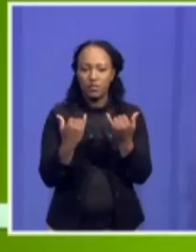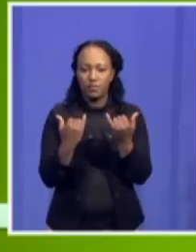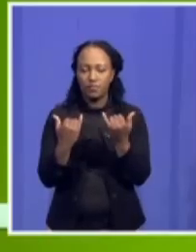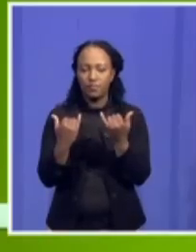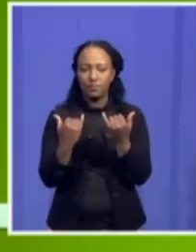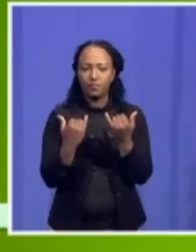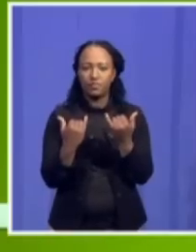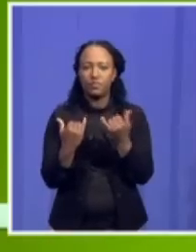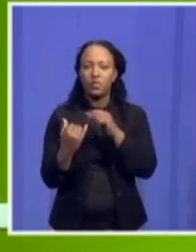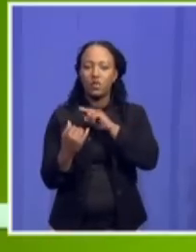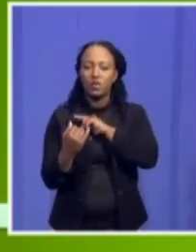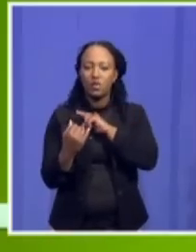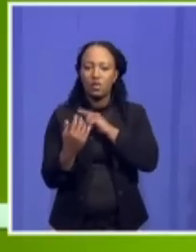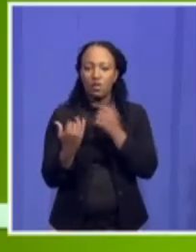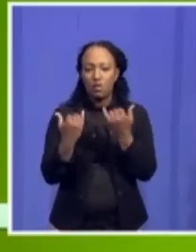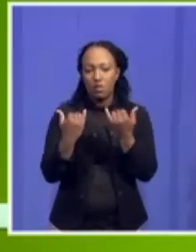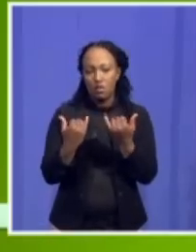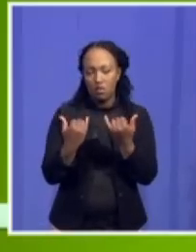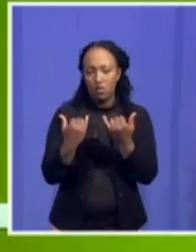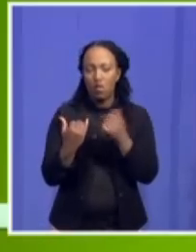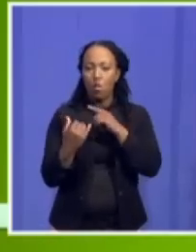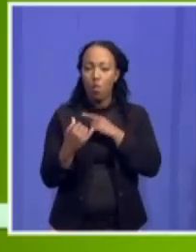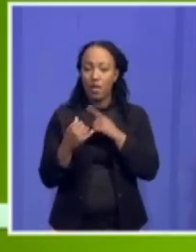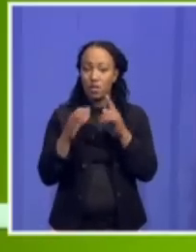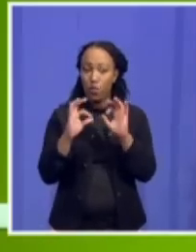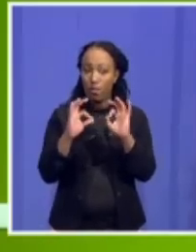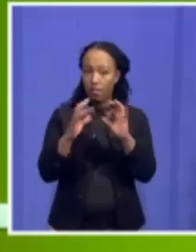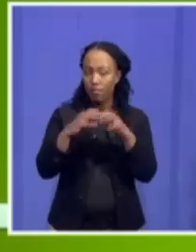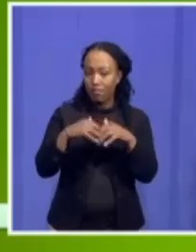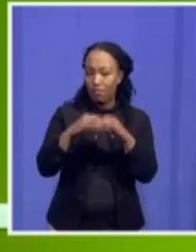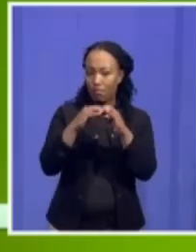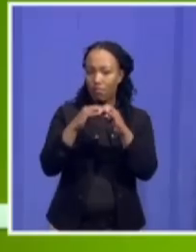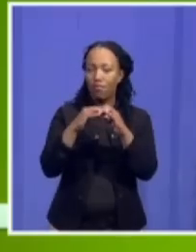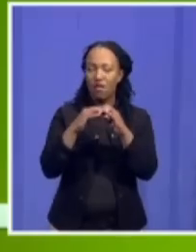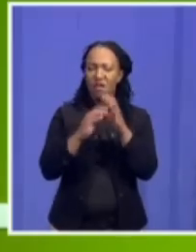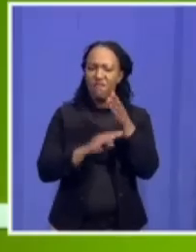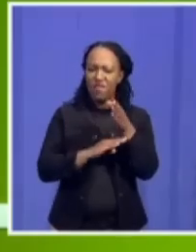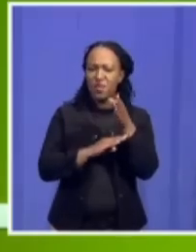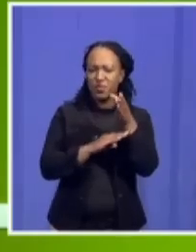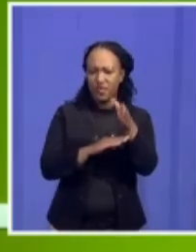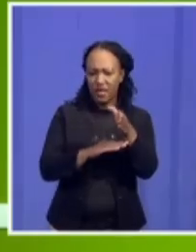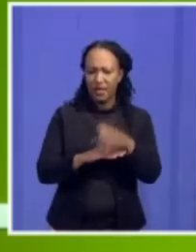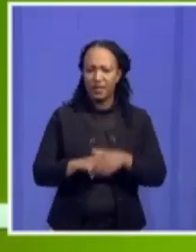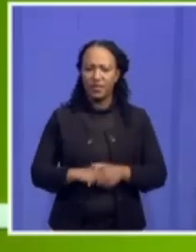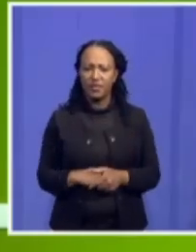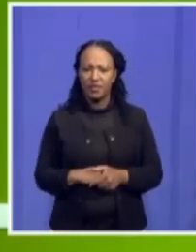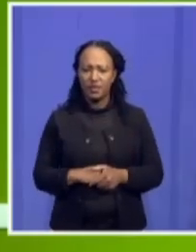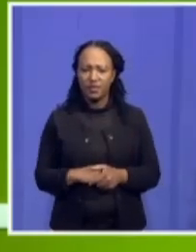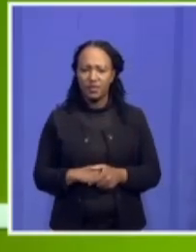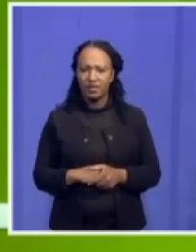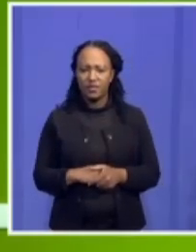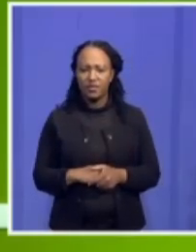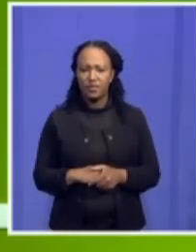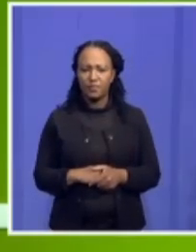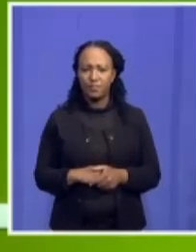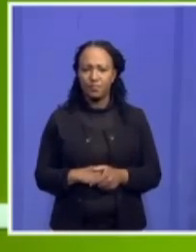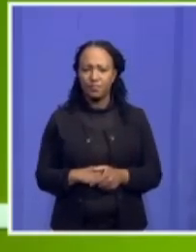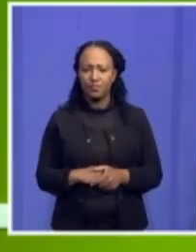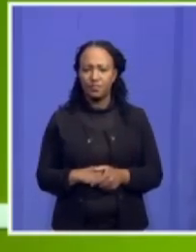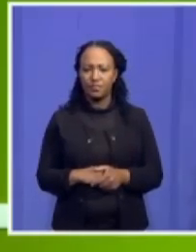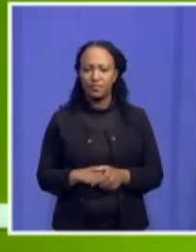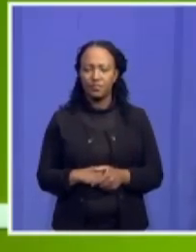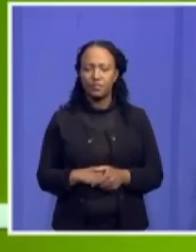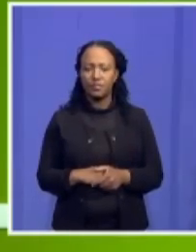problems that we will be creating for the future. It is vital that mine safety and the health of